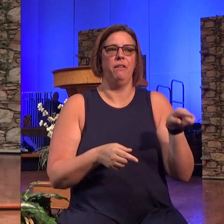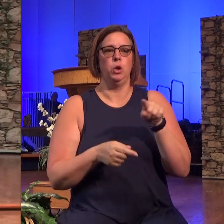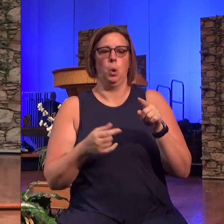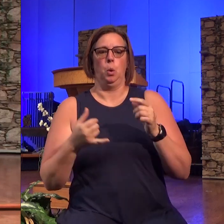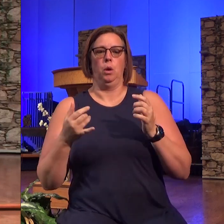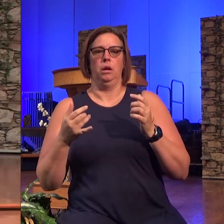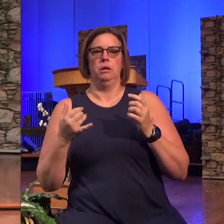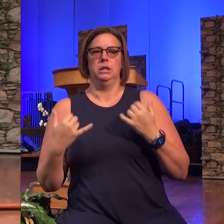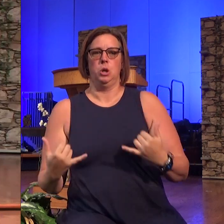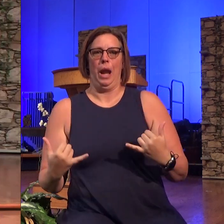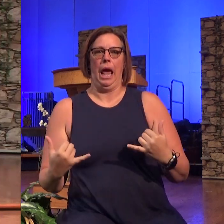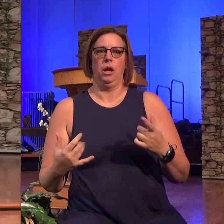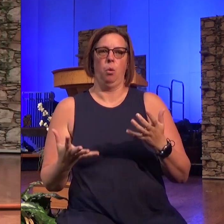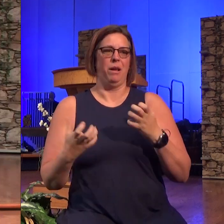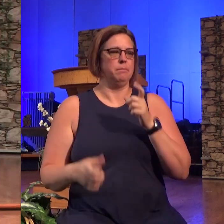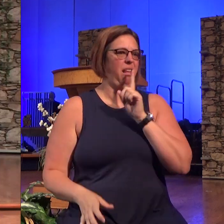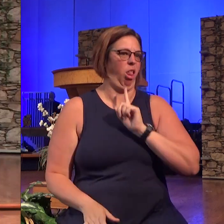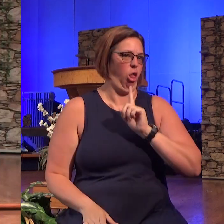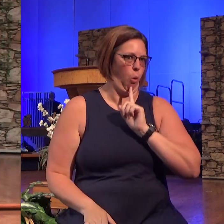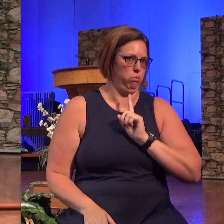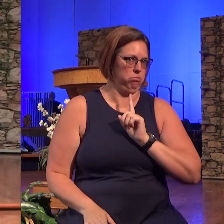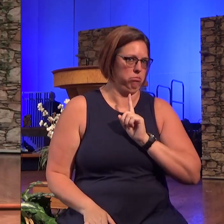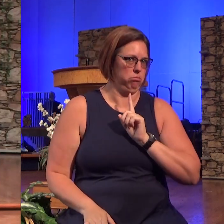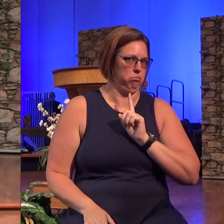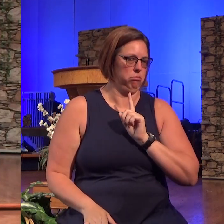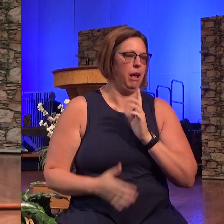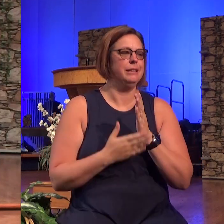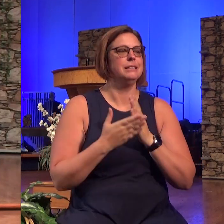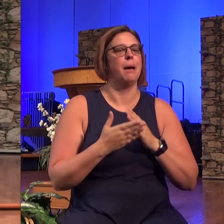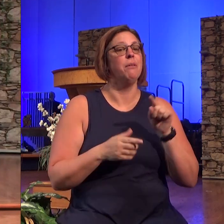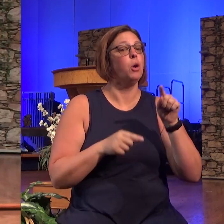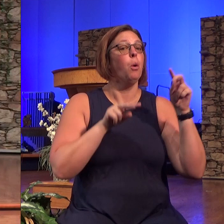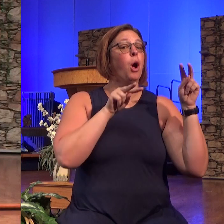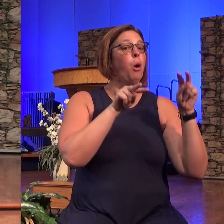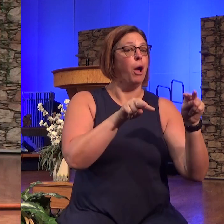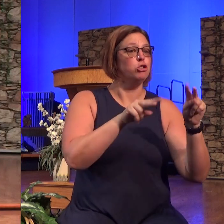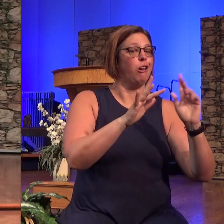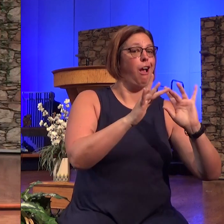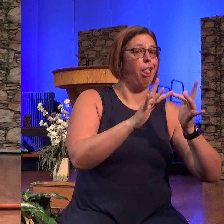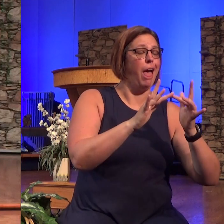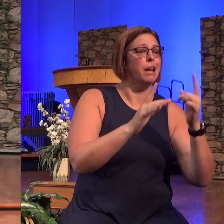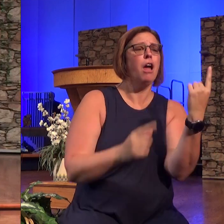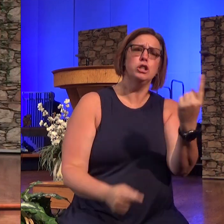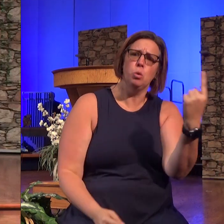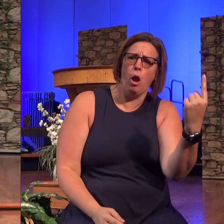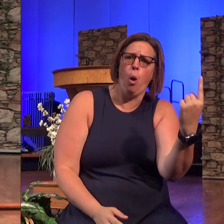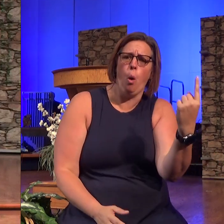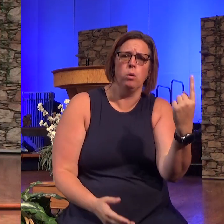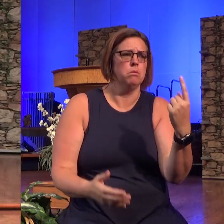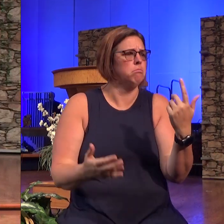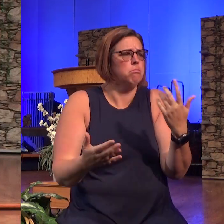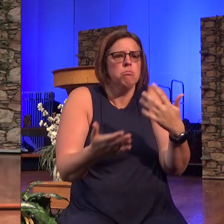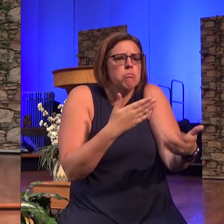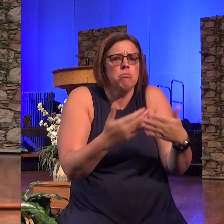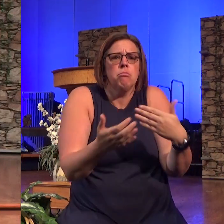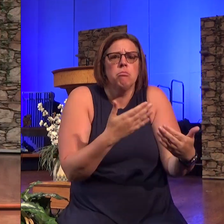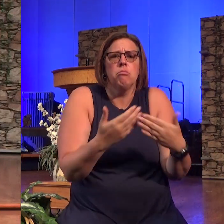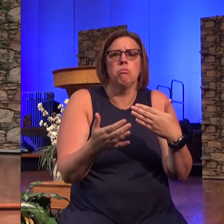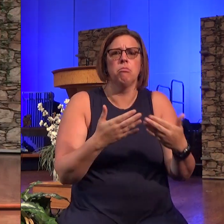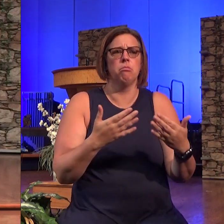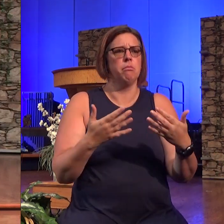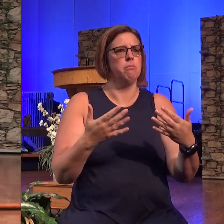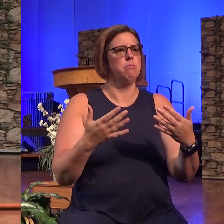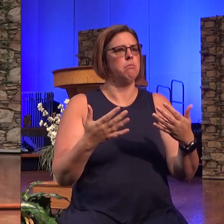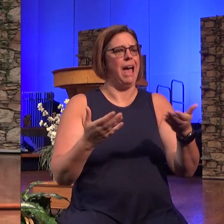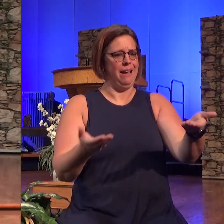to be all alone. And some of you are watching us online and you're all alone. Either way, I invite us just to make a